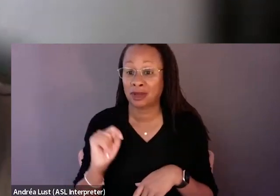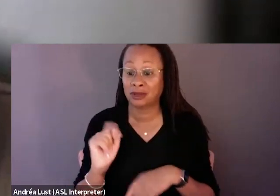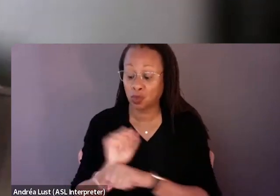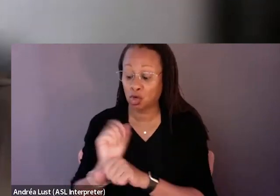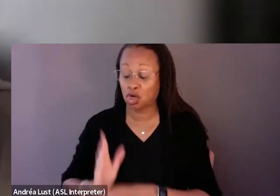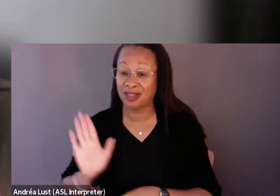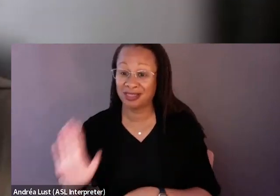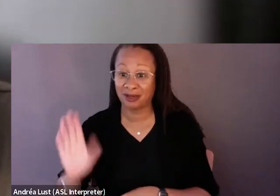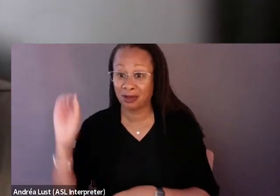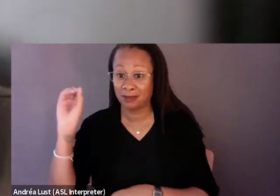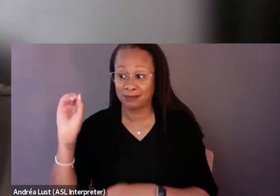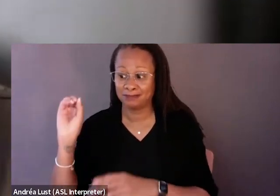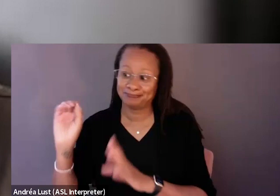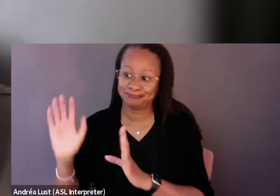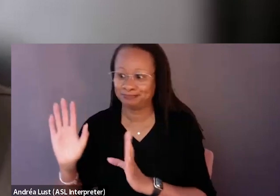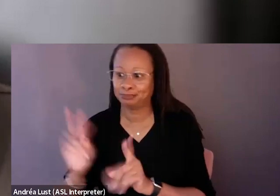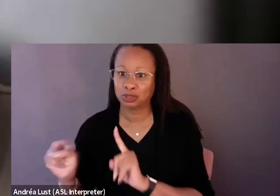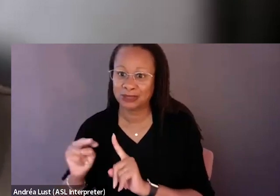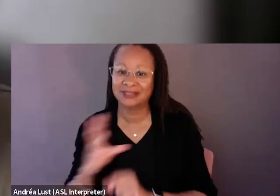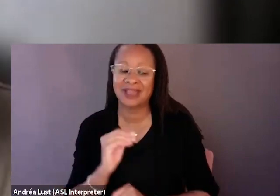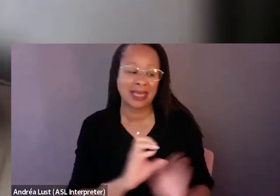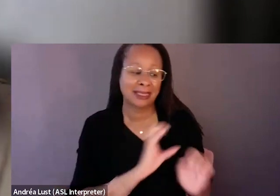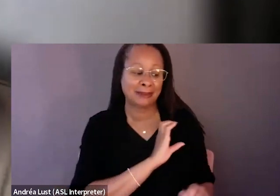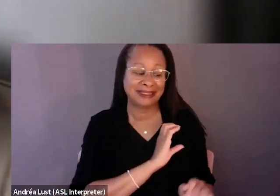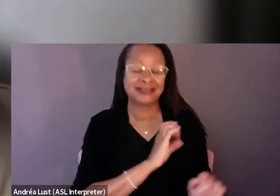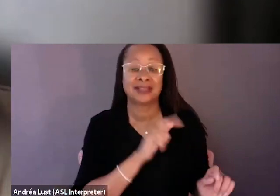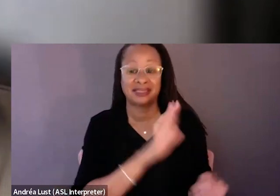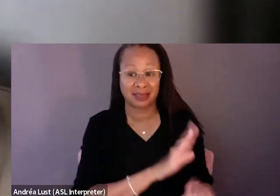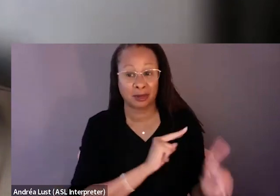side. That is the balance I take.